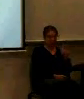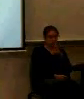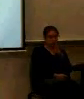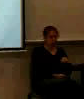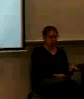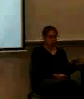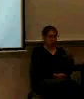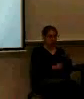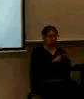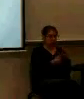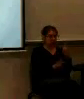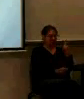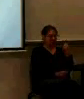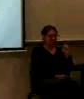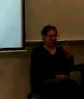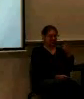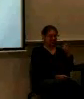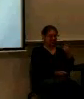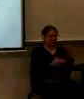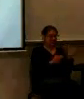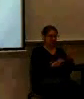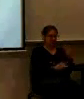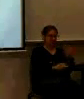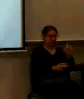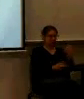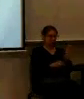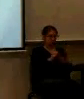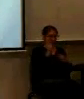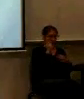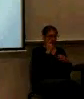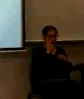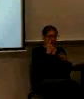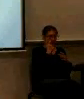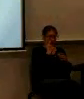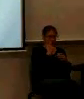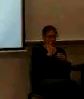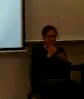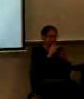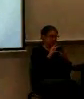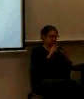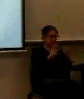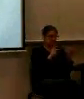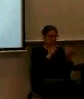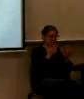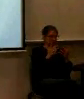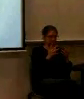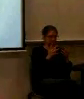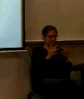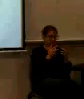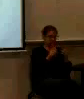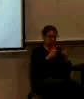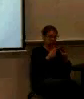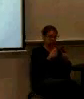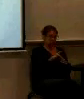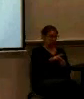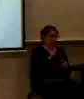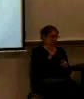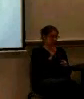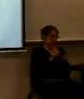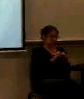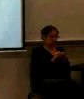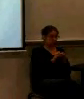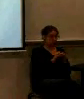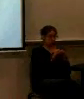it started degassing and letting bubbles come out, and that caused the whole lake to turn over. And it's like when you open a pop,